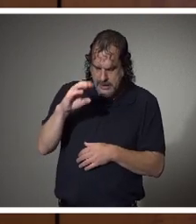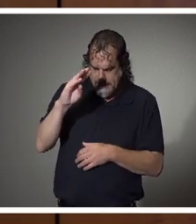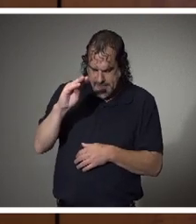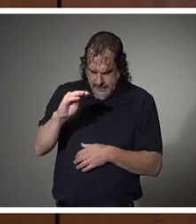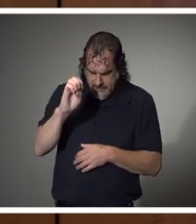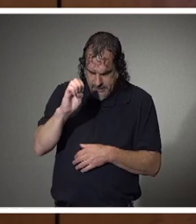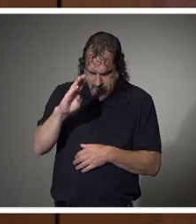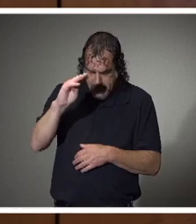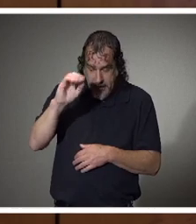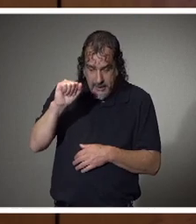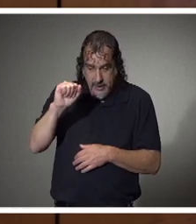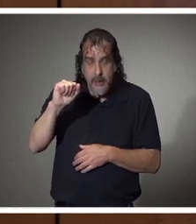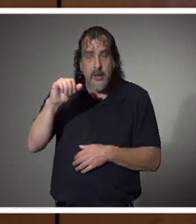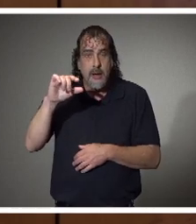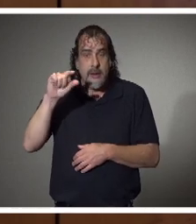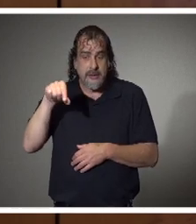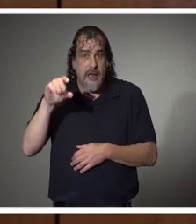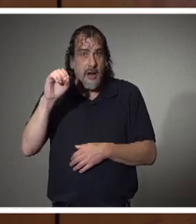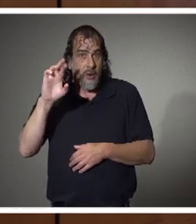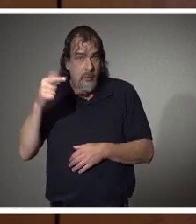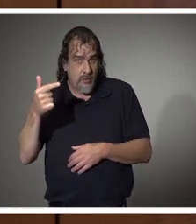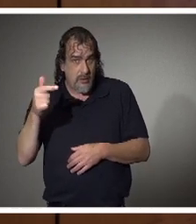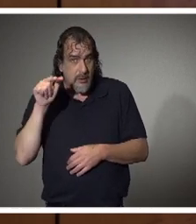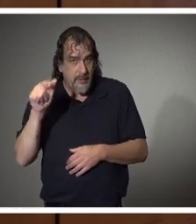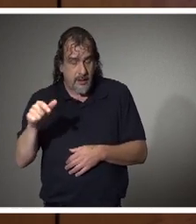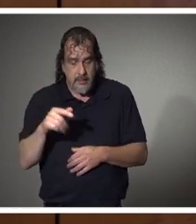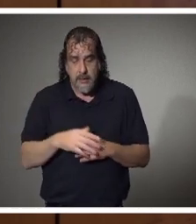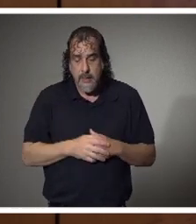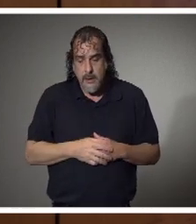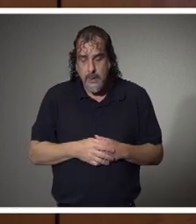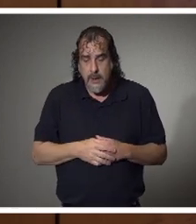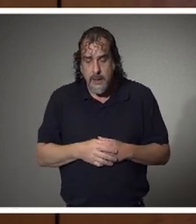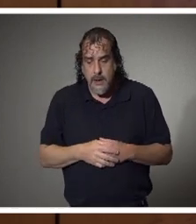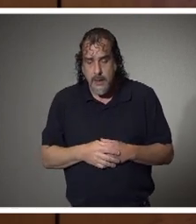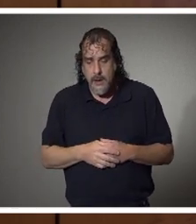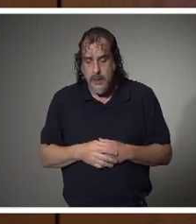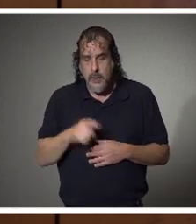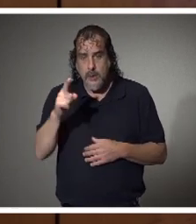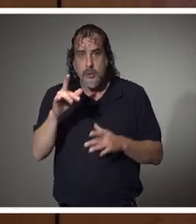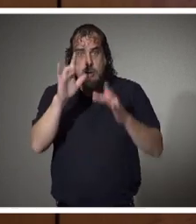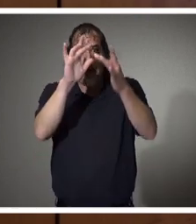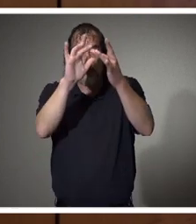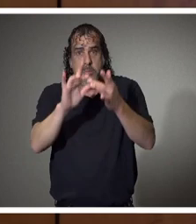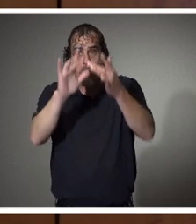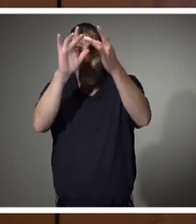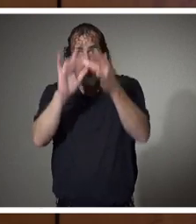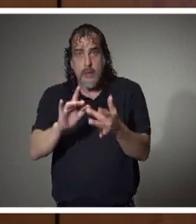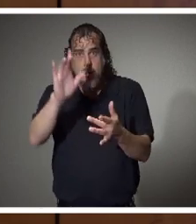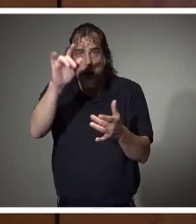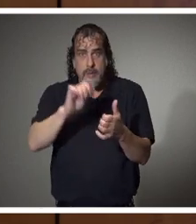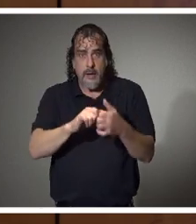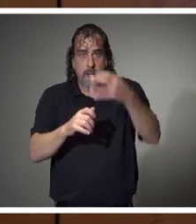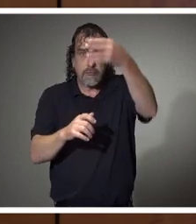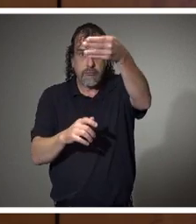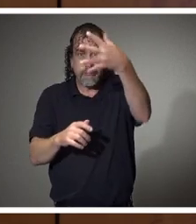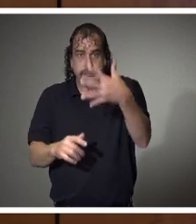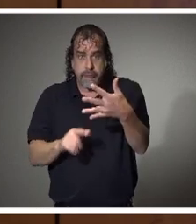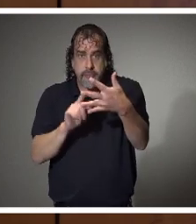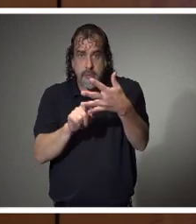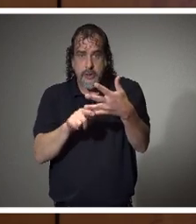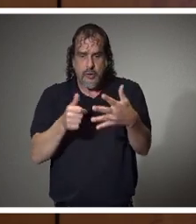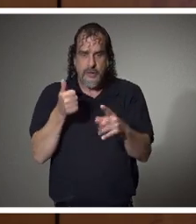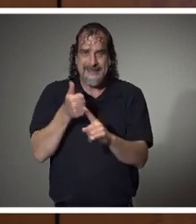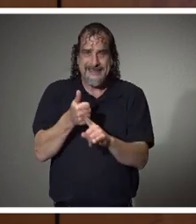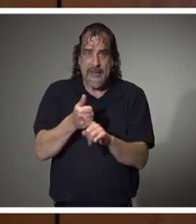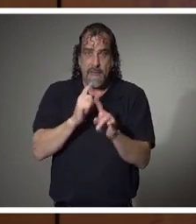msema.org. That's MEMA's website. I'll say again, msema.org. Pull down the contact drop down and go to self-report,